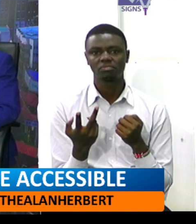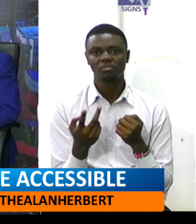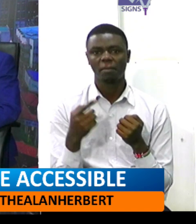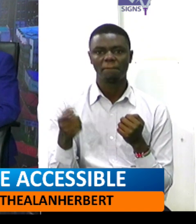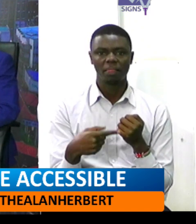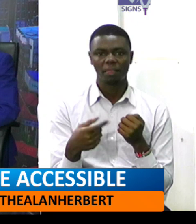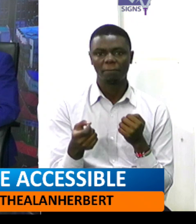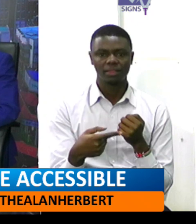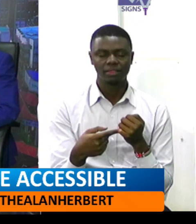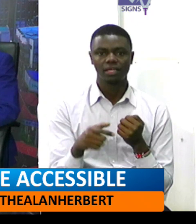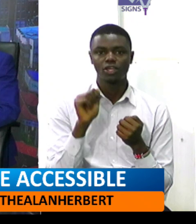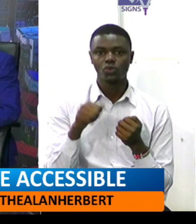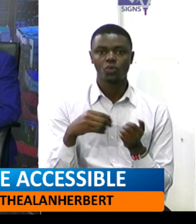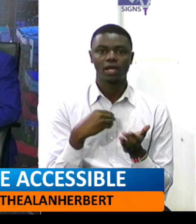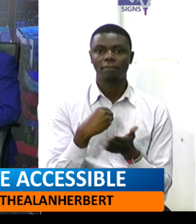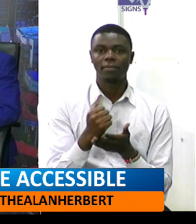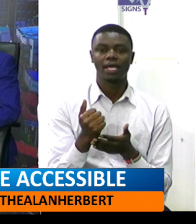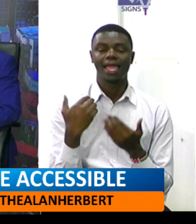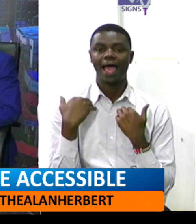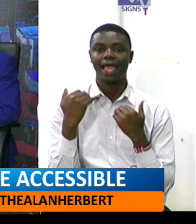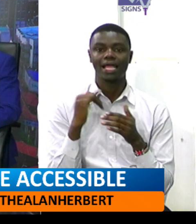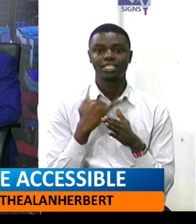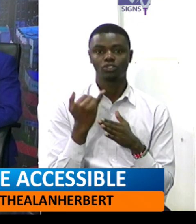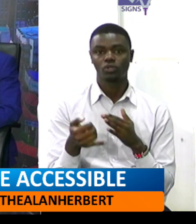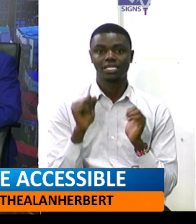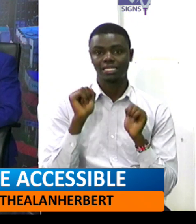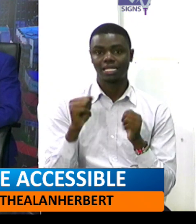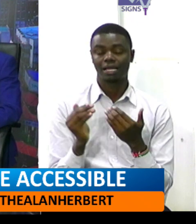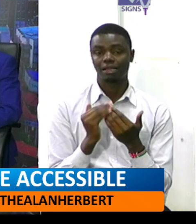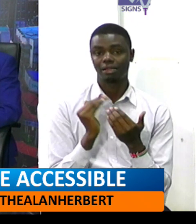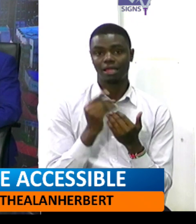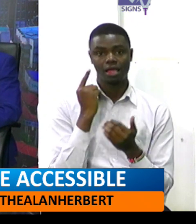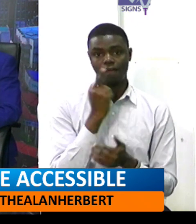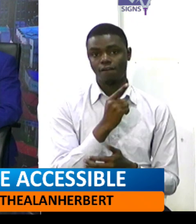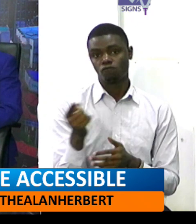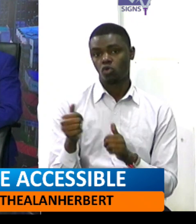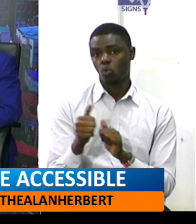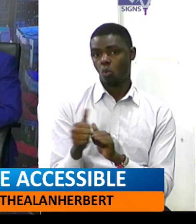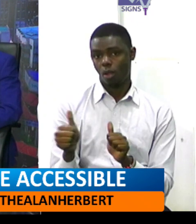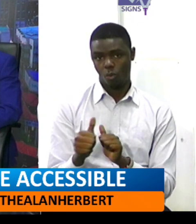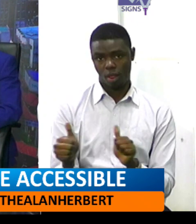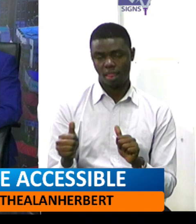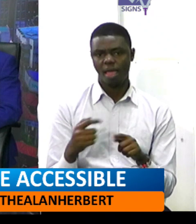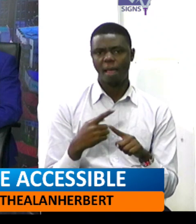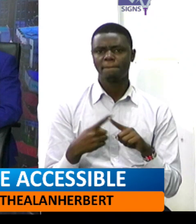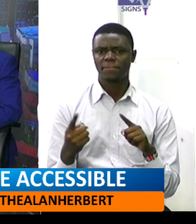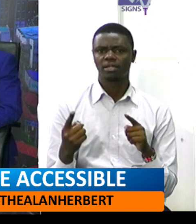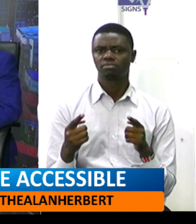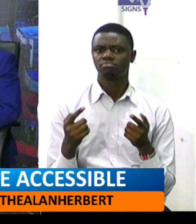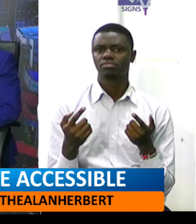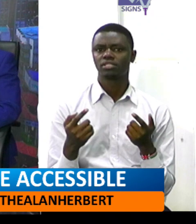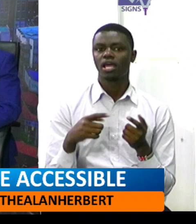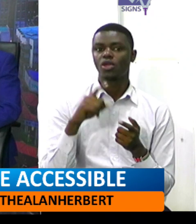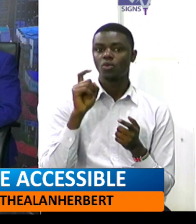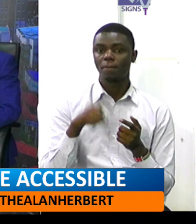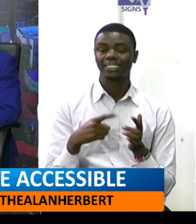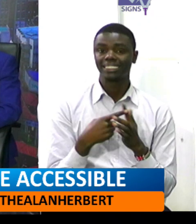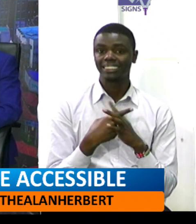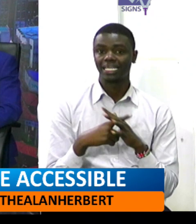shillings. You'll be able to buy a health insurance product that can take care of you in a year. But that said, it's typically you must start